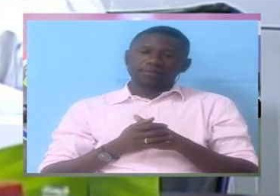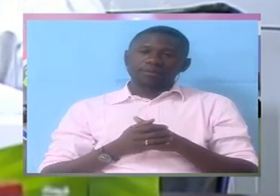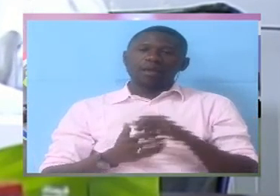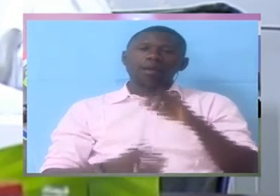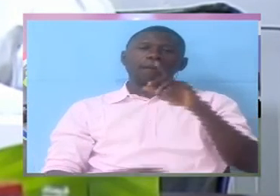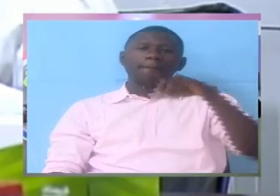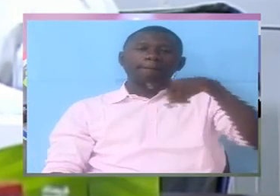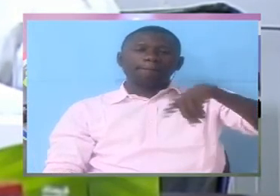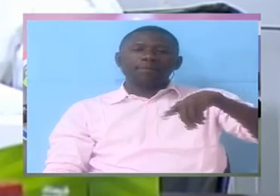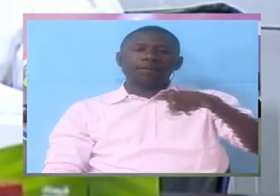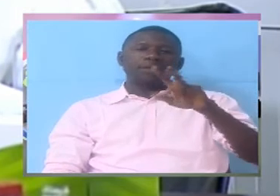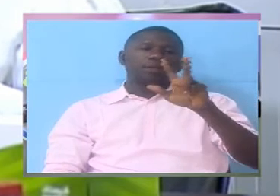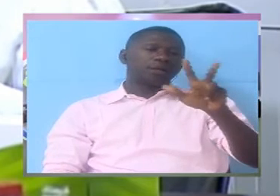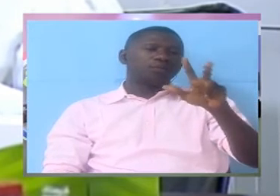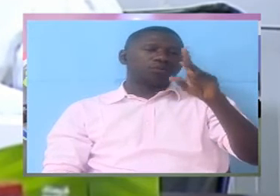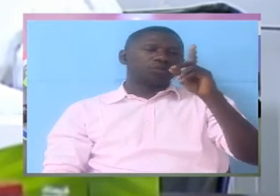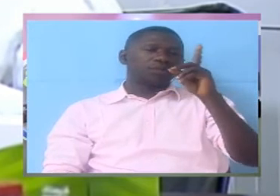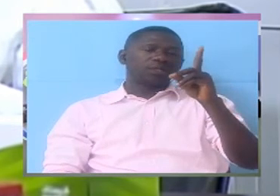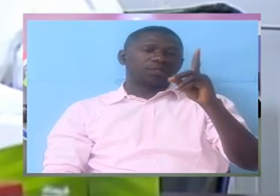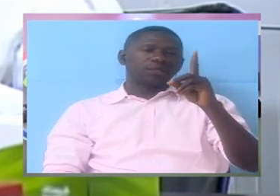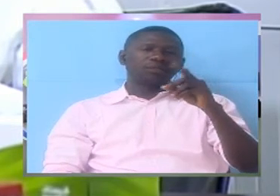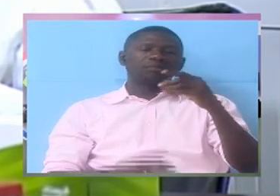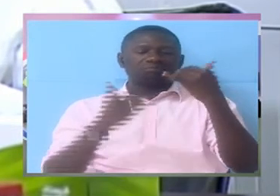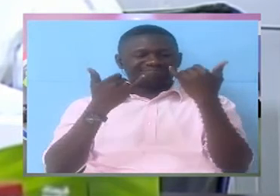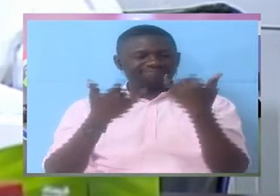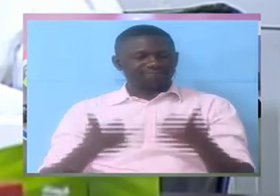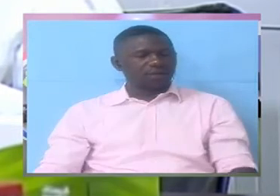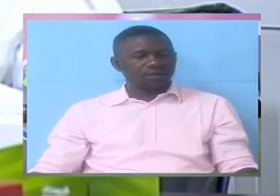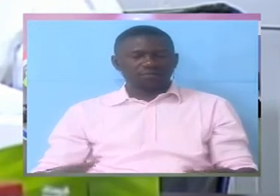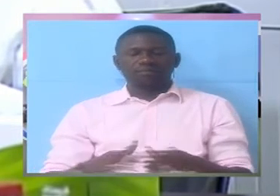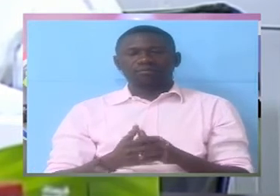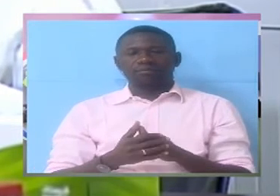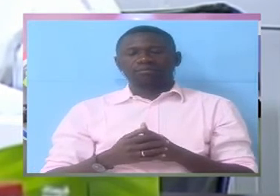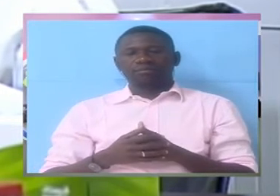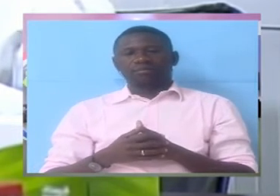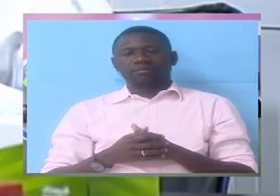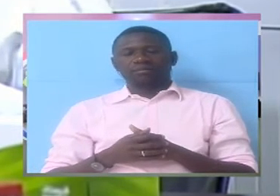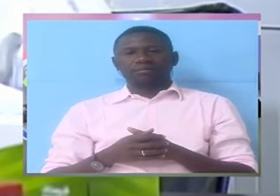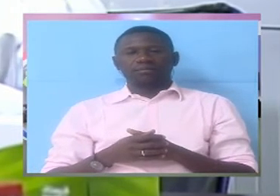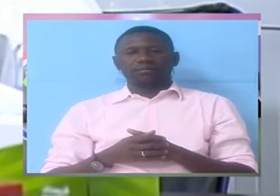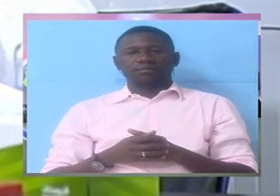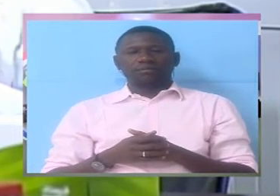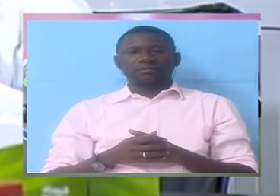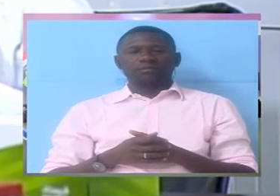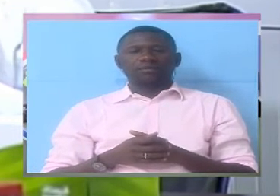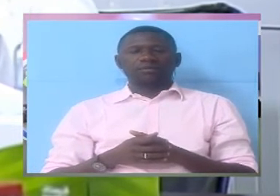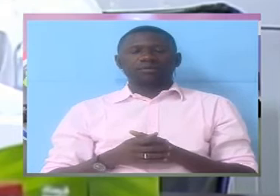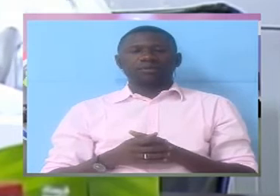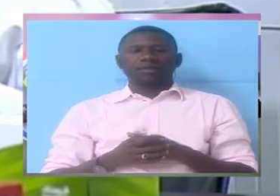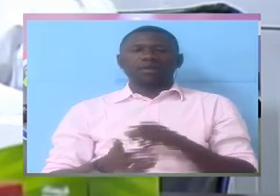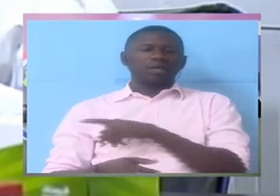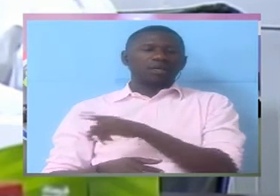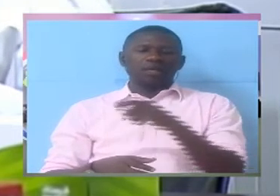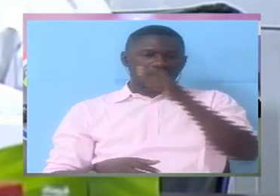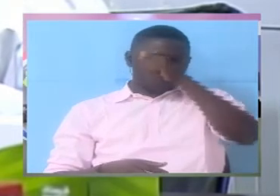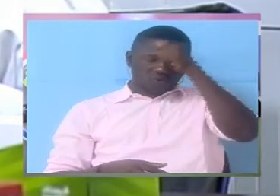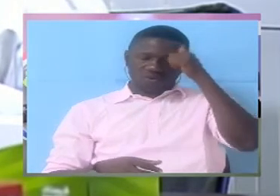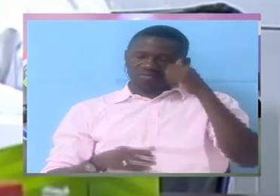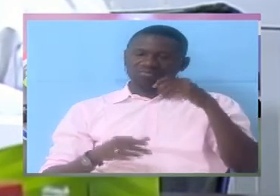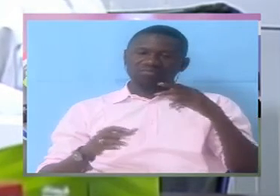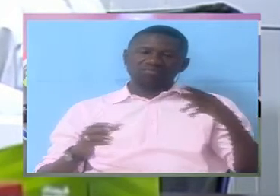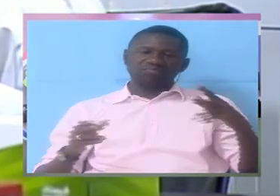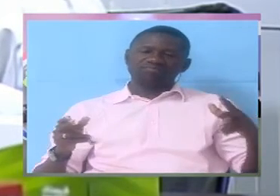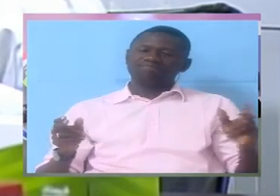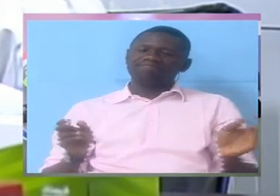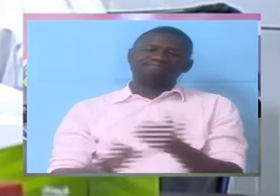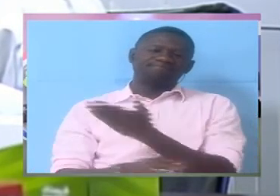PWD Boitale. PWD became bankrupt. Ila doko ya terminately. And after